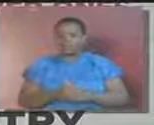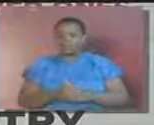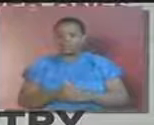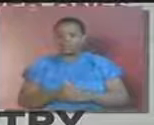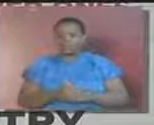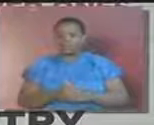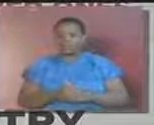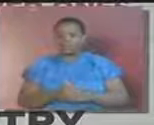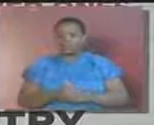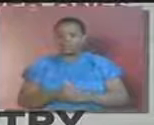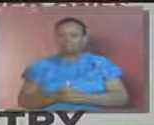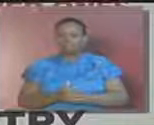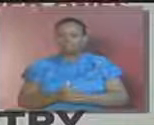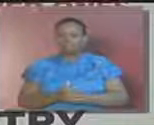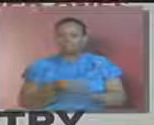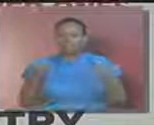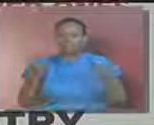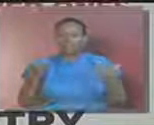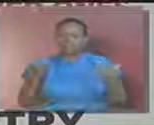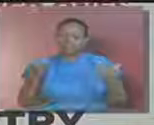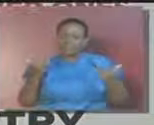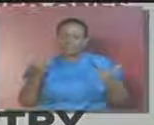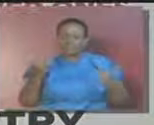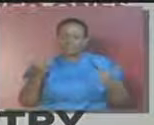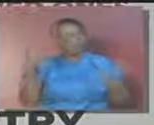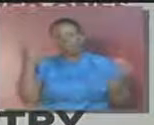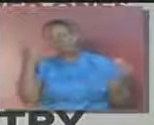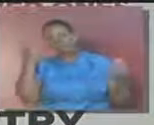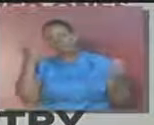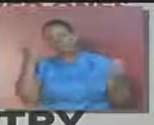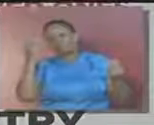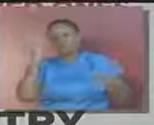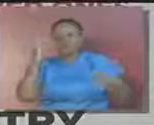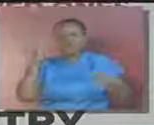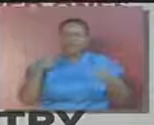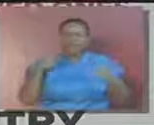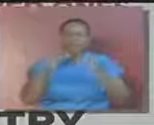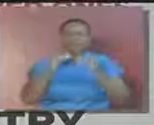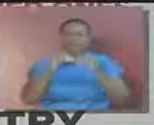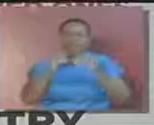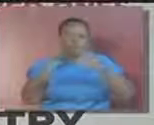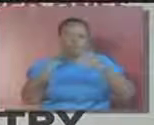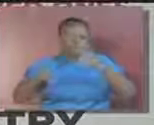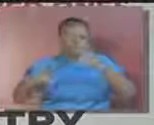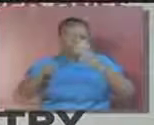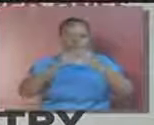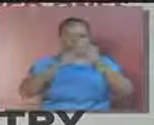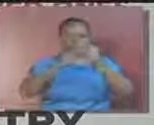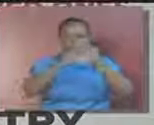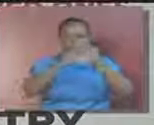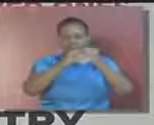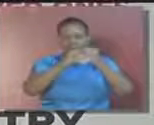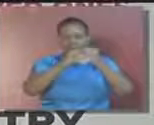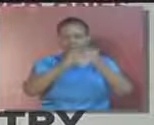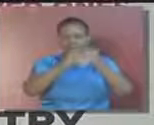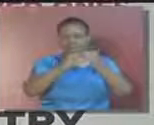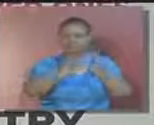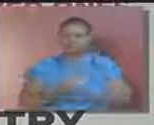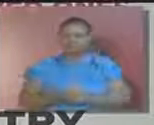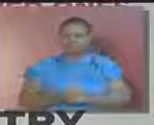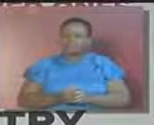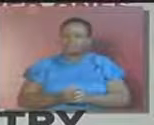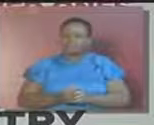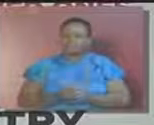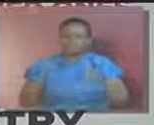the criteria in conjunction with talks with the Chief Medical Officer. In the first phase, we were